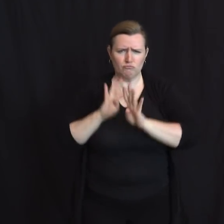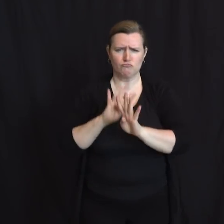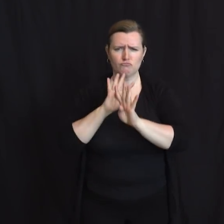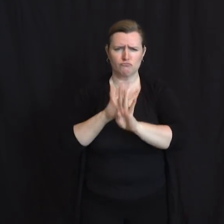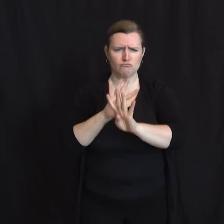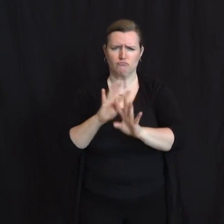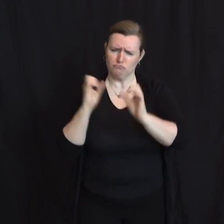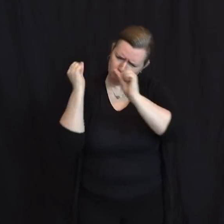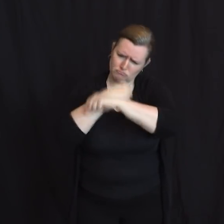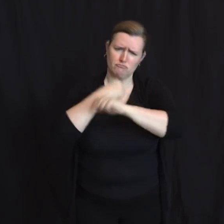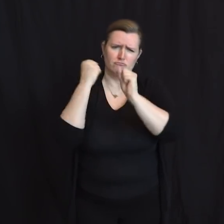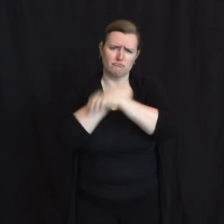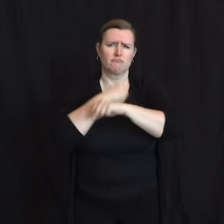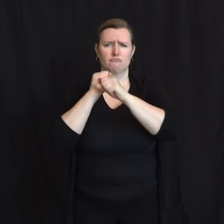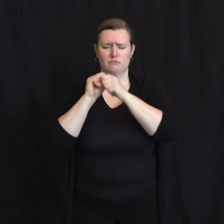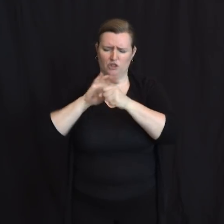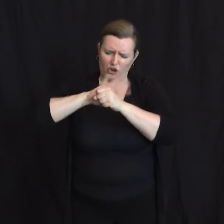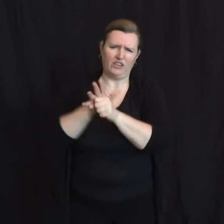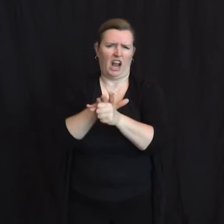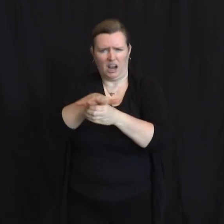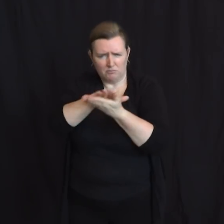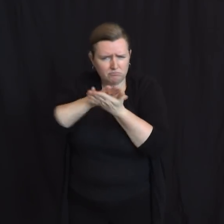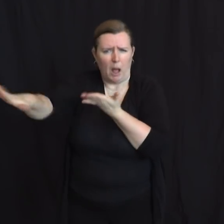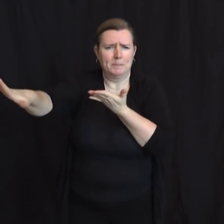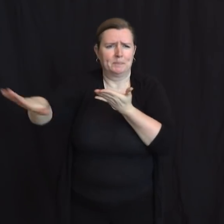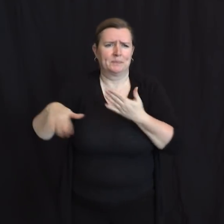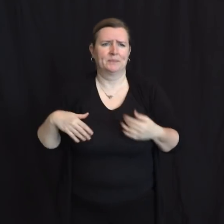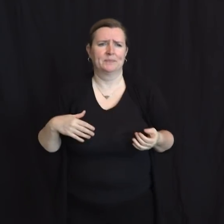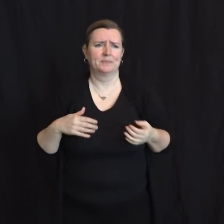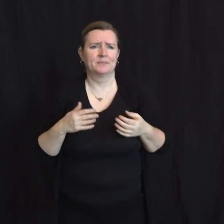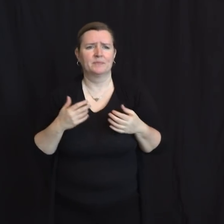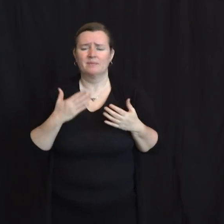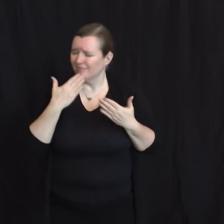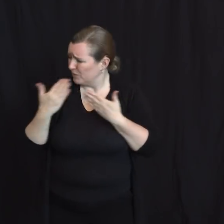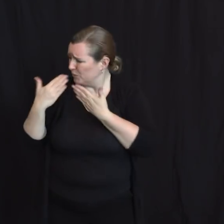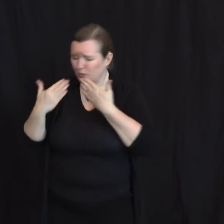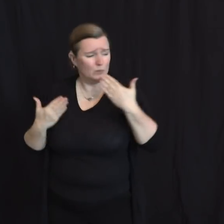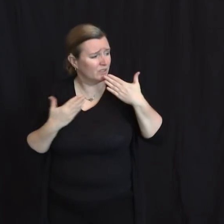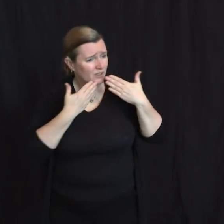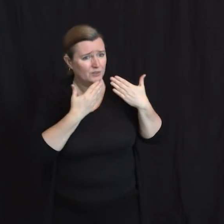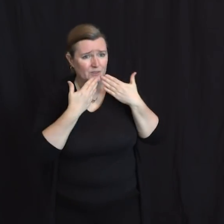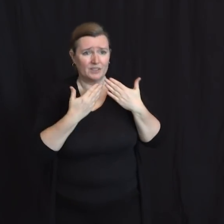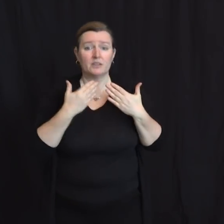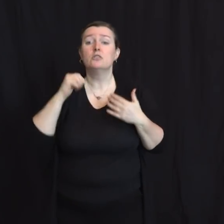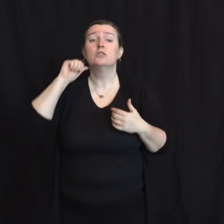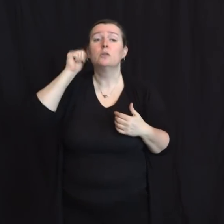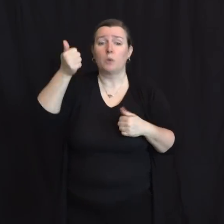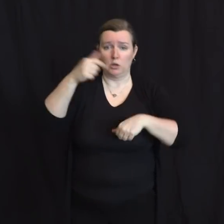even bigger role as we go forward. So to each and every one of you, thank you. We'll be back with you tomorrow at 3 o'clock.